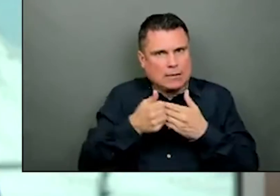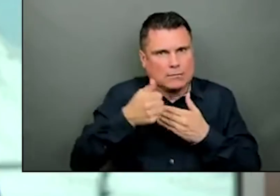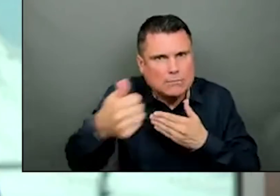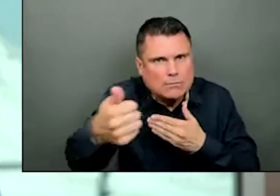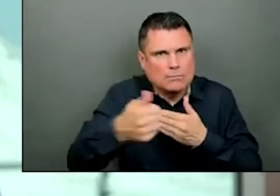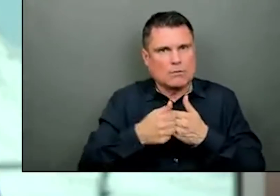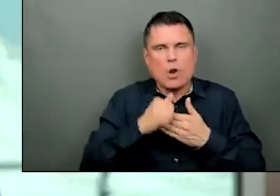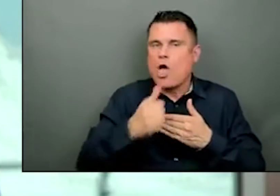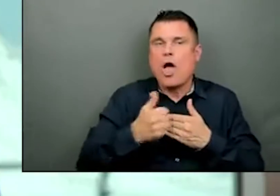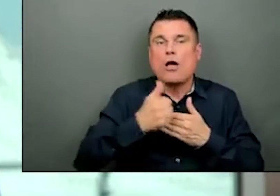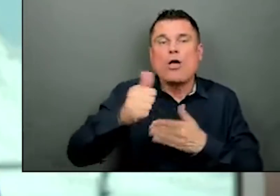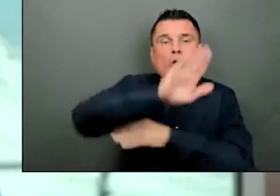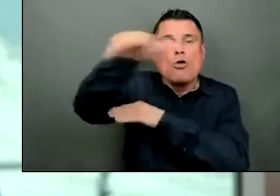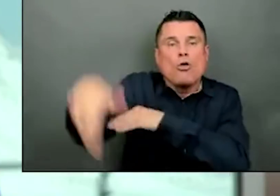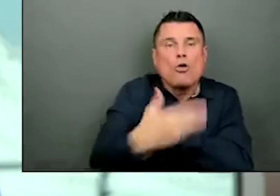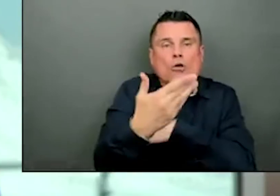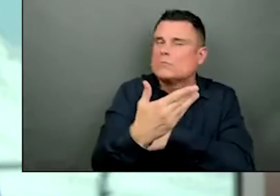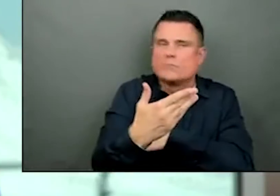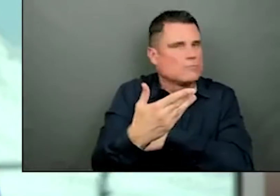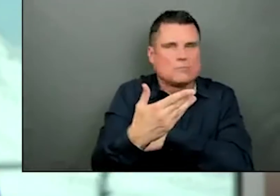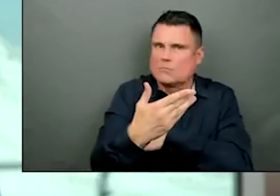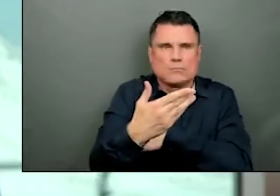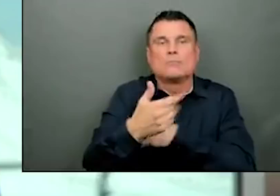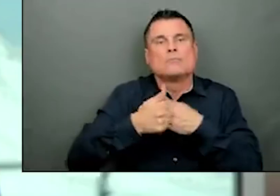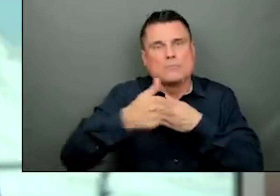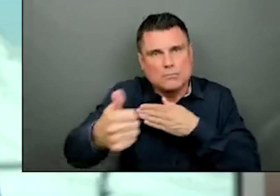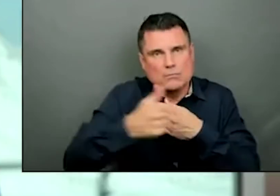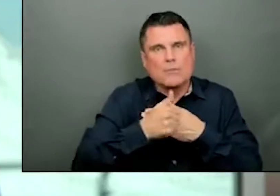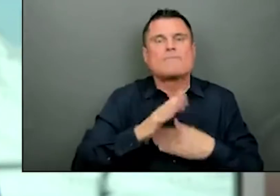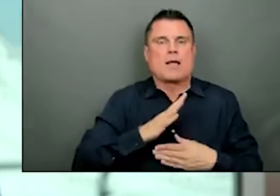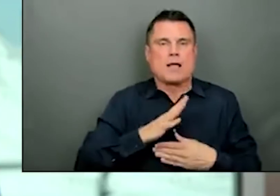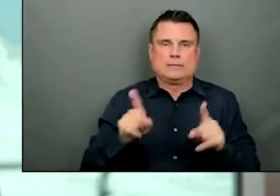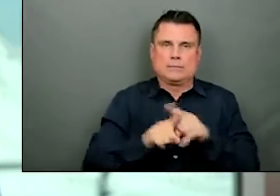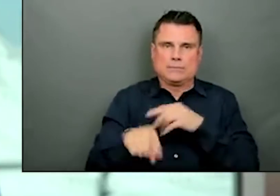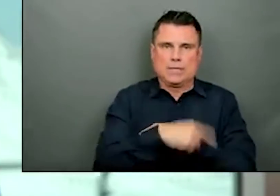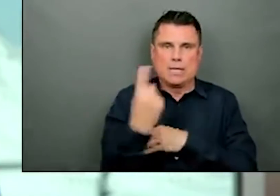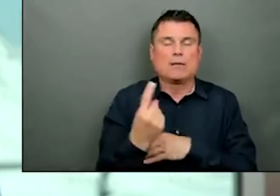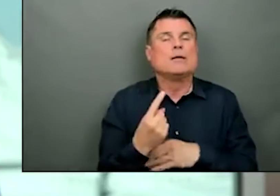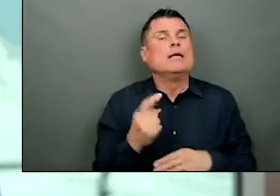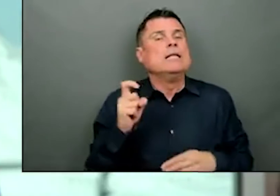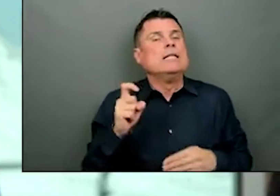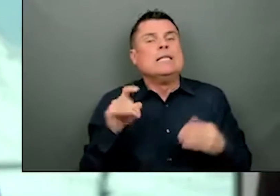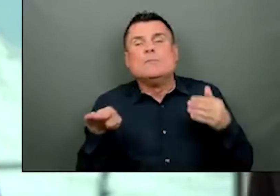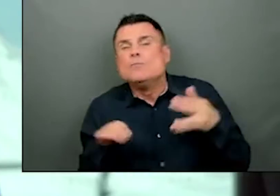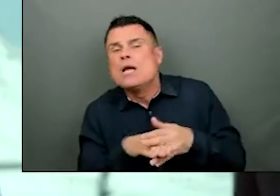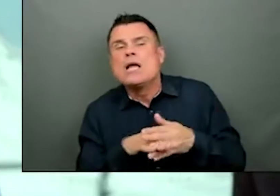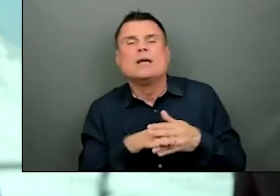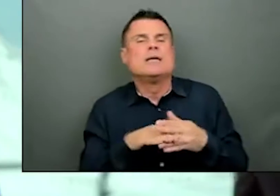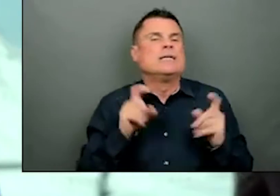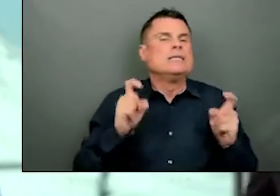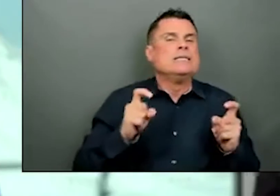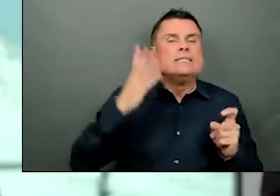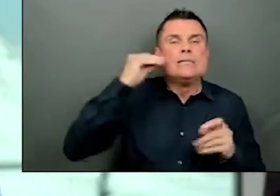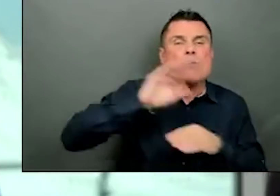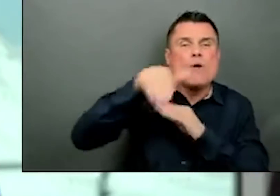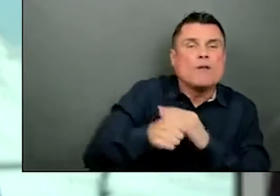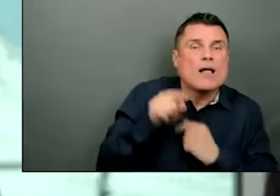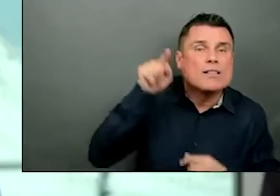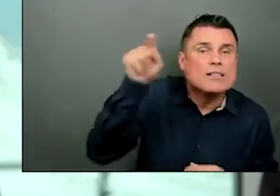and get our numbers down. Get takeaway from your local restaurant. Support your local community.